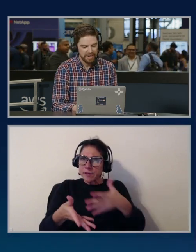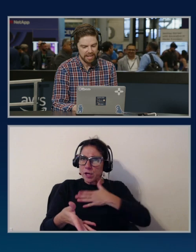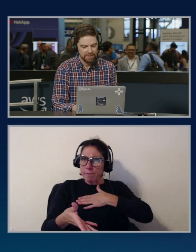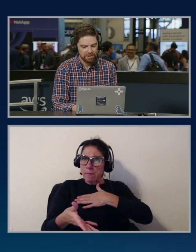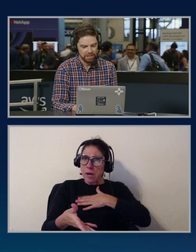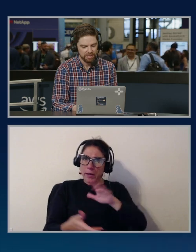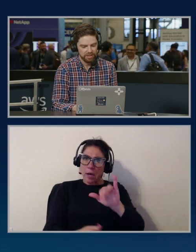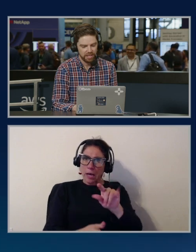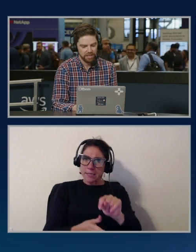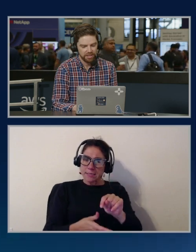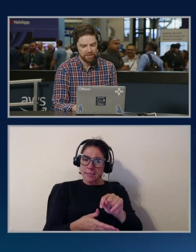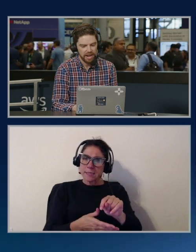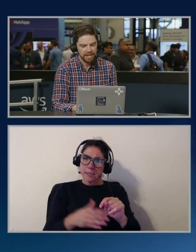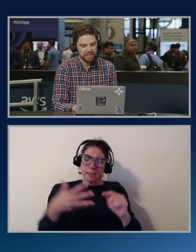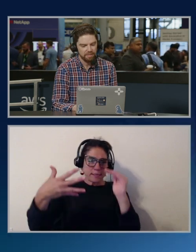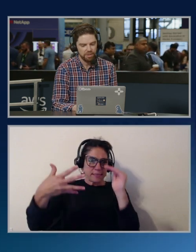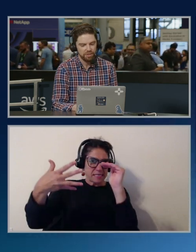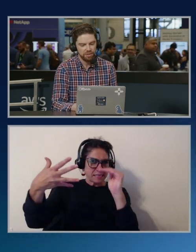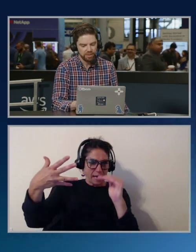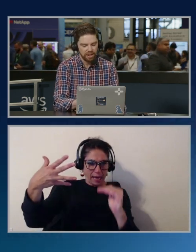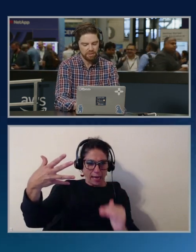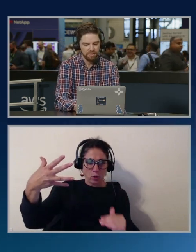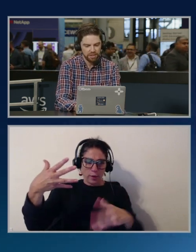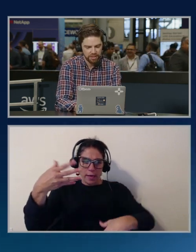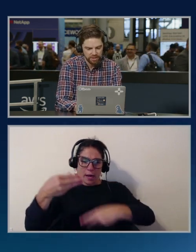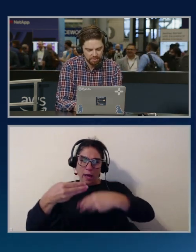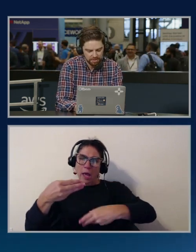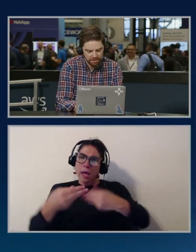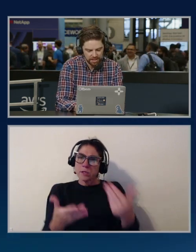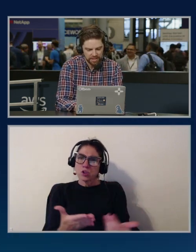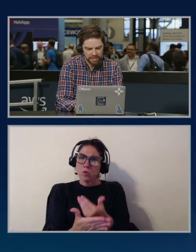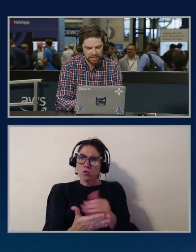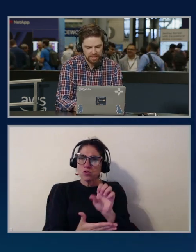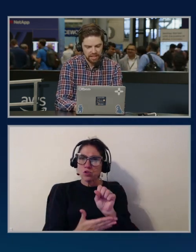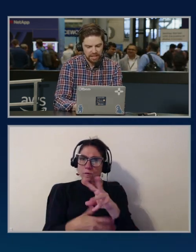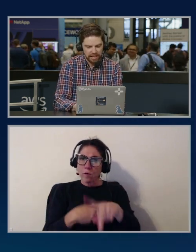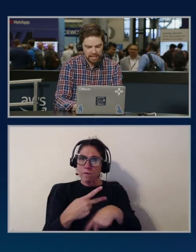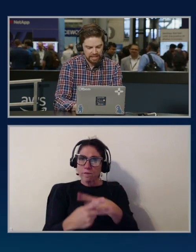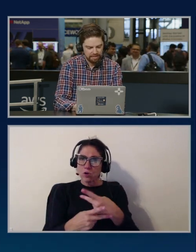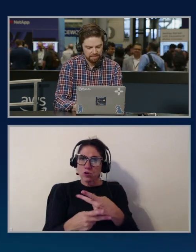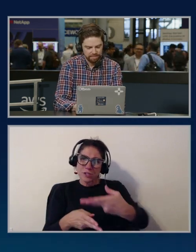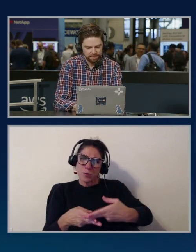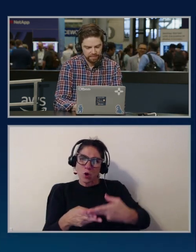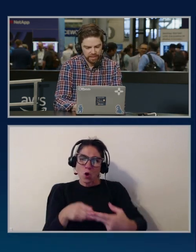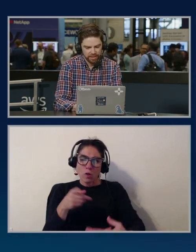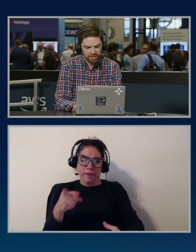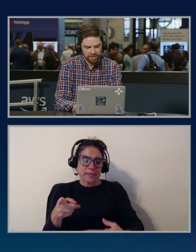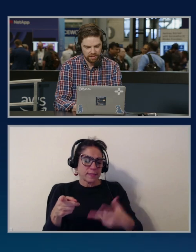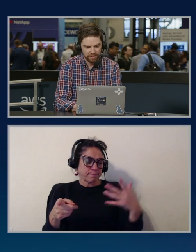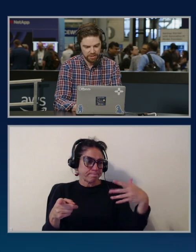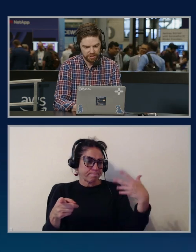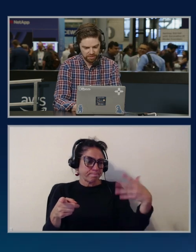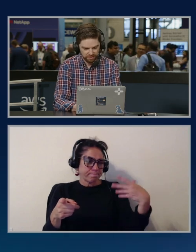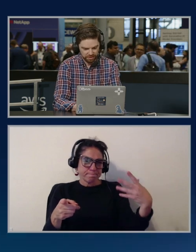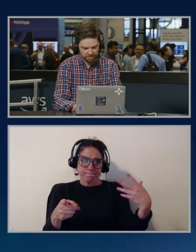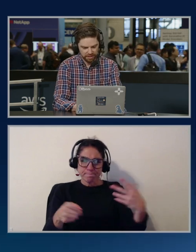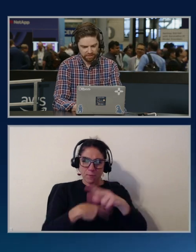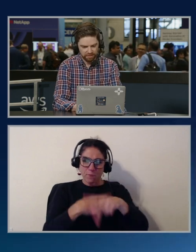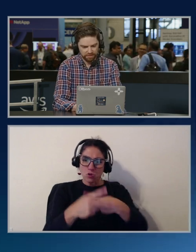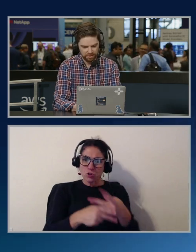IT stack, if you will. So we could also add some new software versions. So maybe we call this, the version